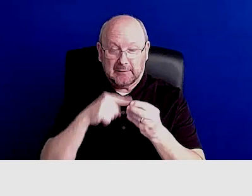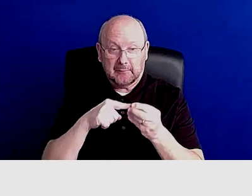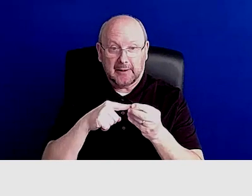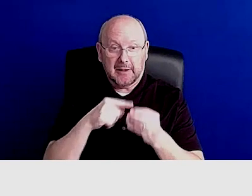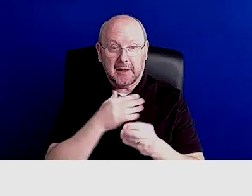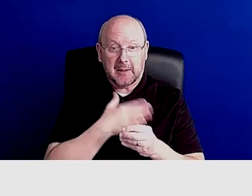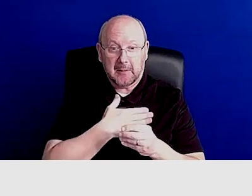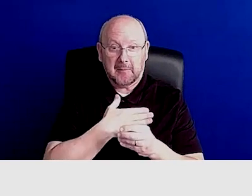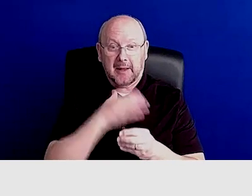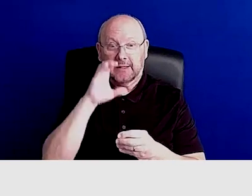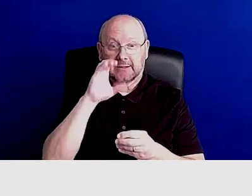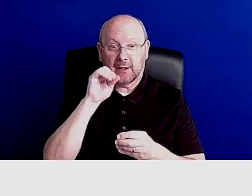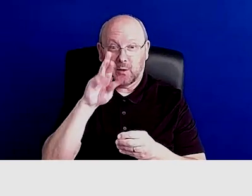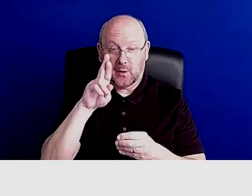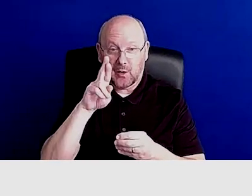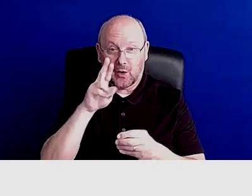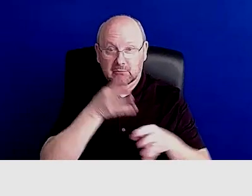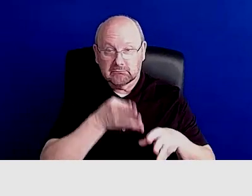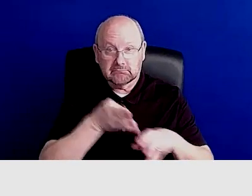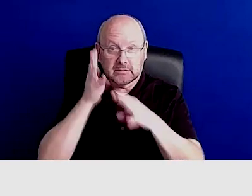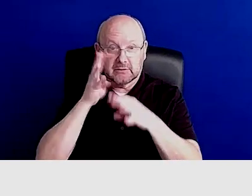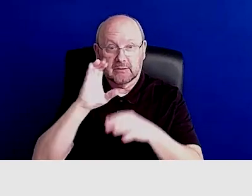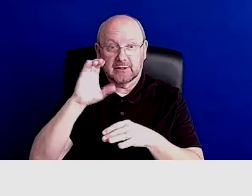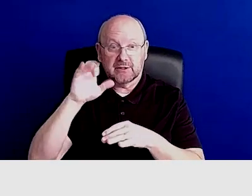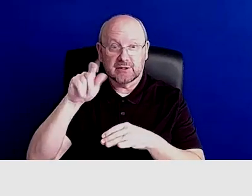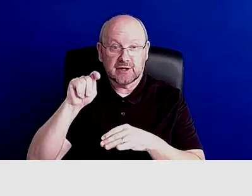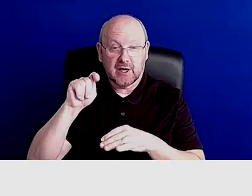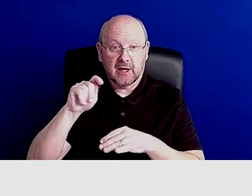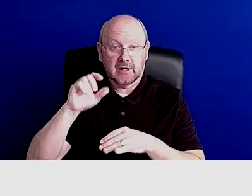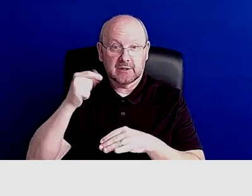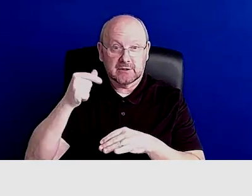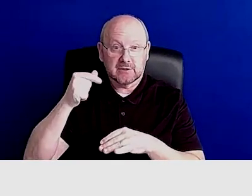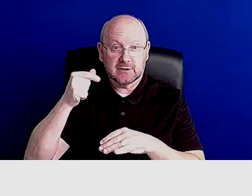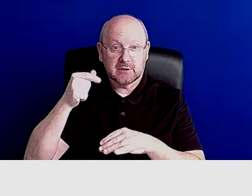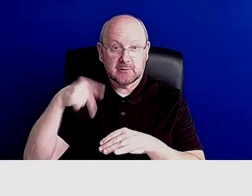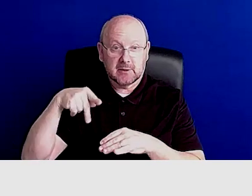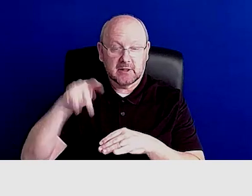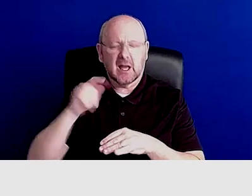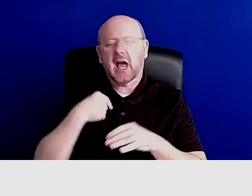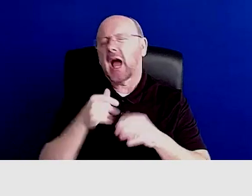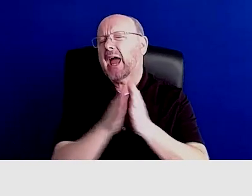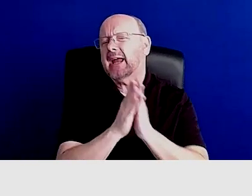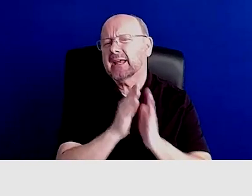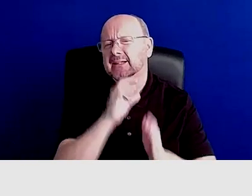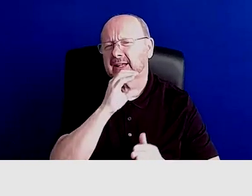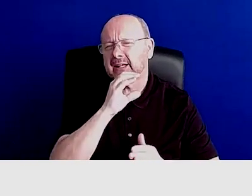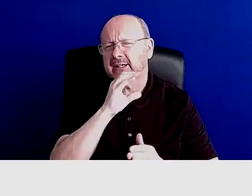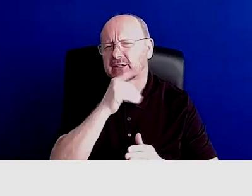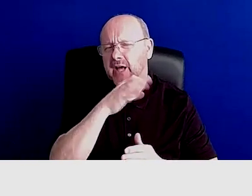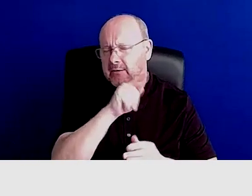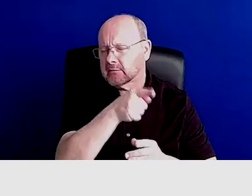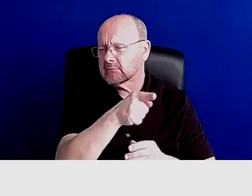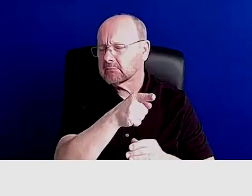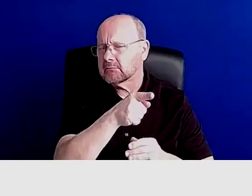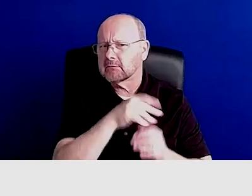whole COR to ChatGPT. I just asked it some really basic questions. This is what I asked it. I said, write some pre-reading. I